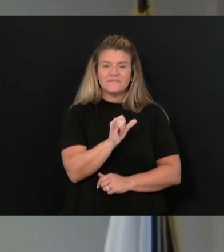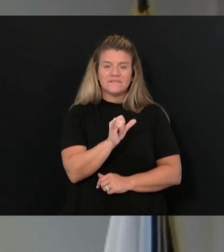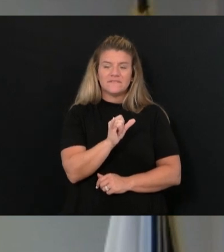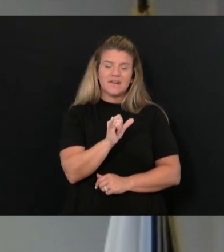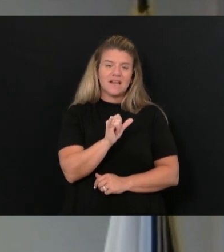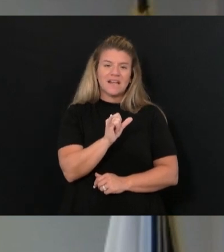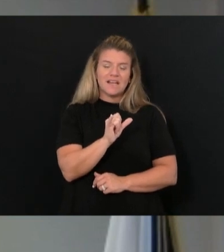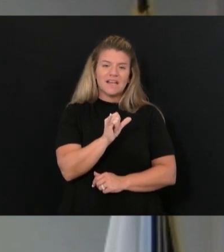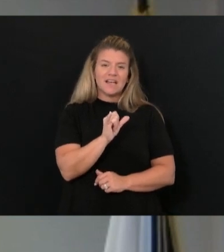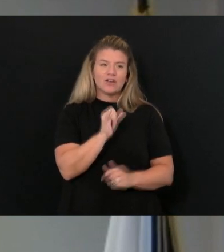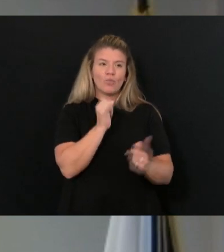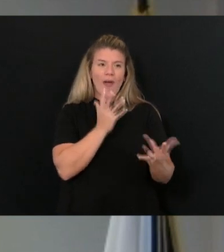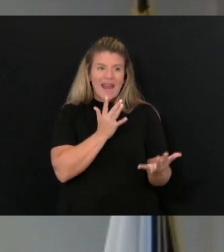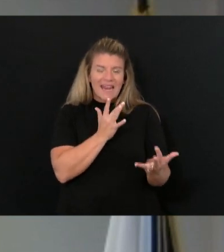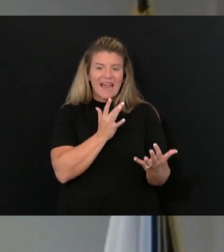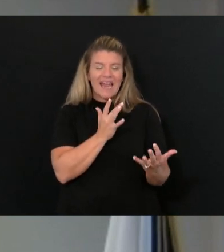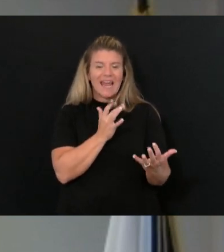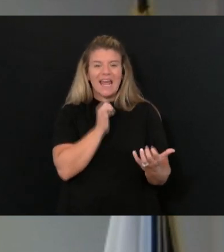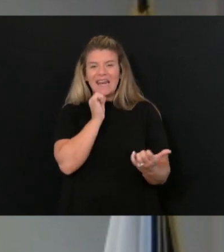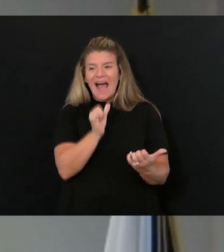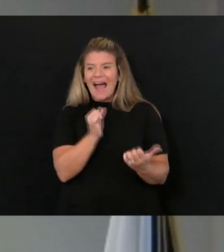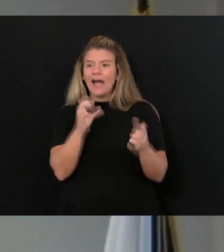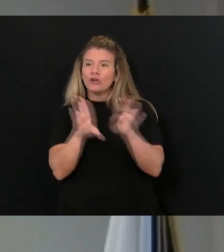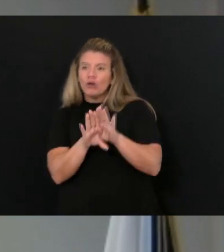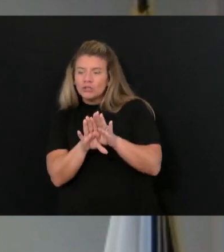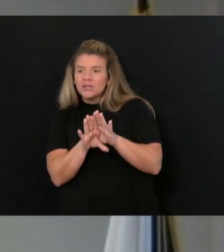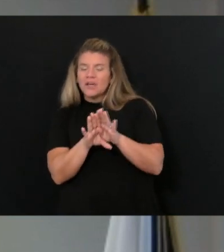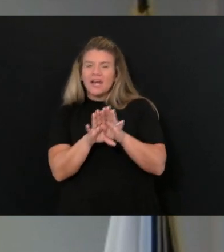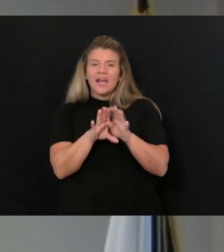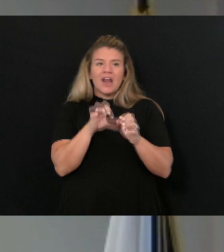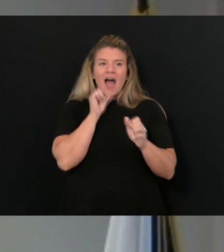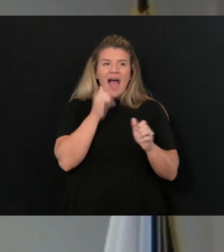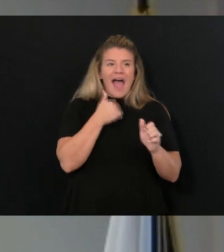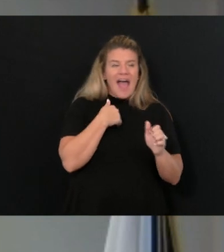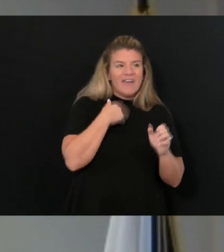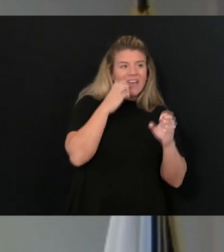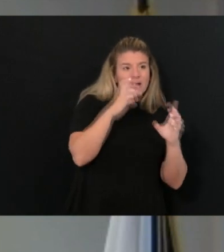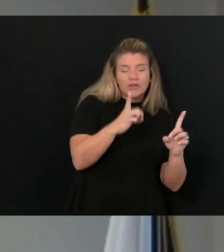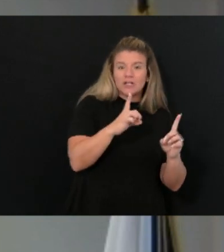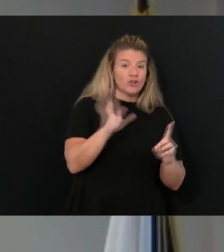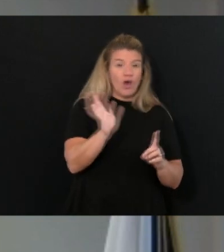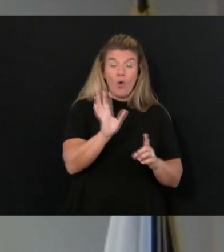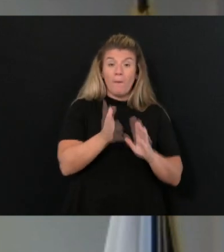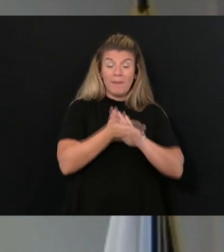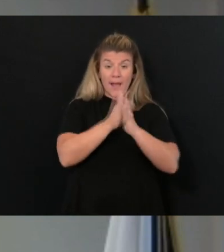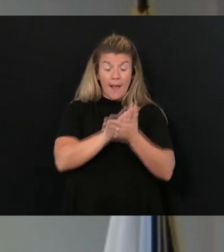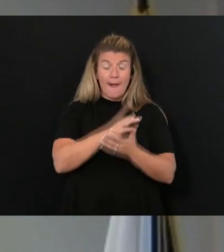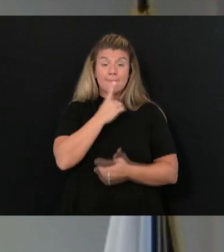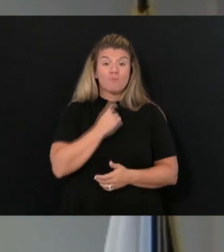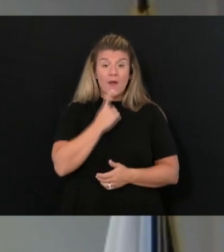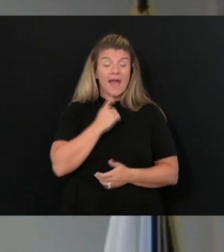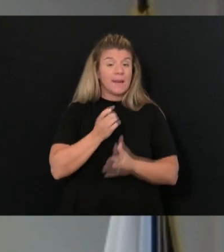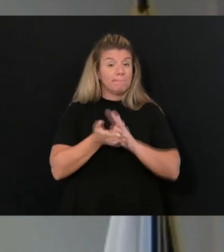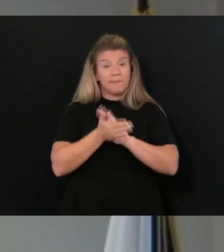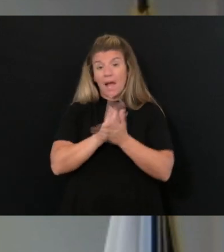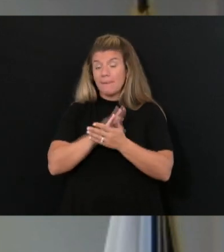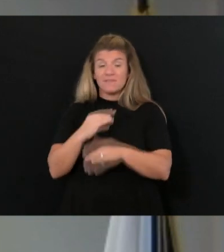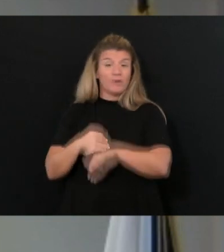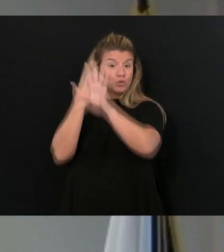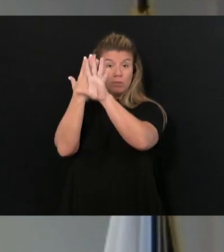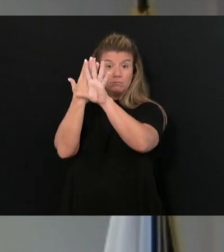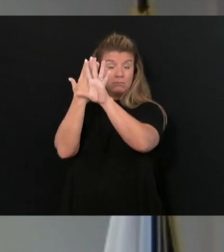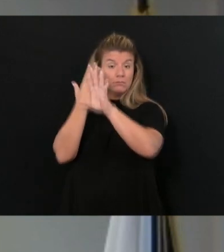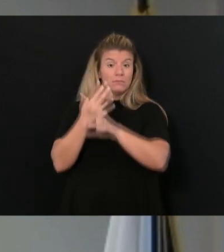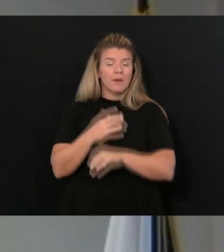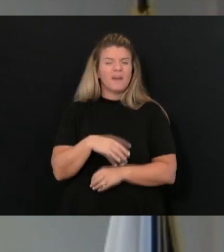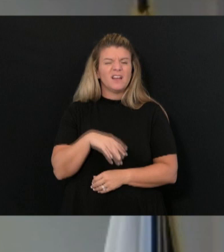not closing schools, but having education that is virtual or not face-to-face. So